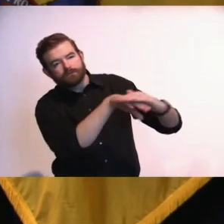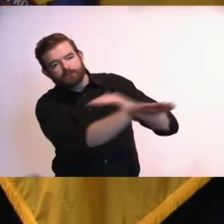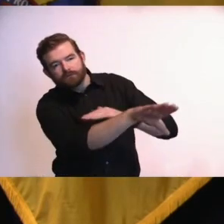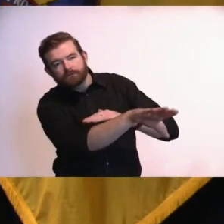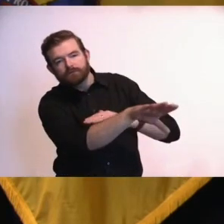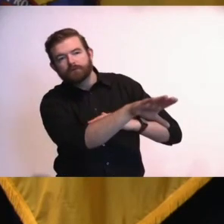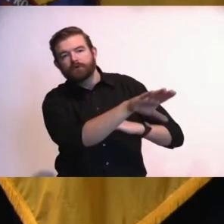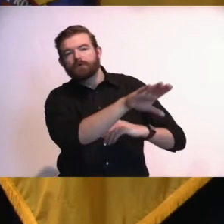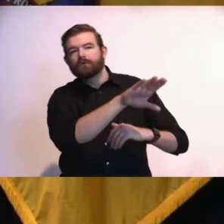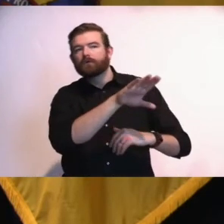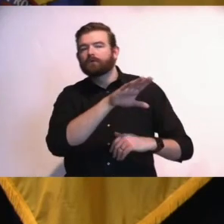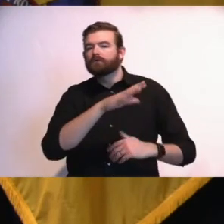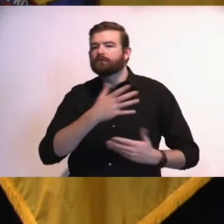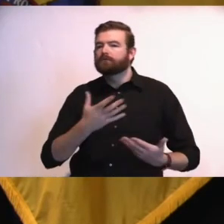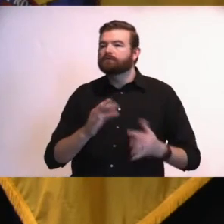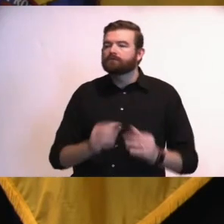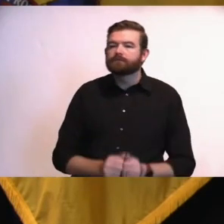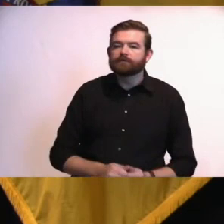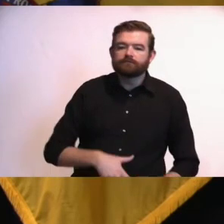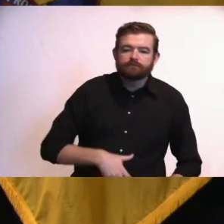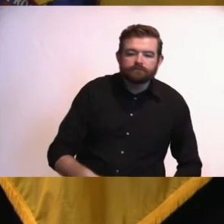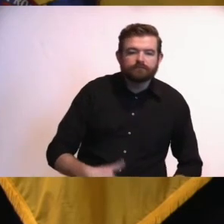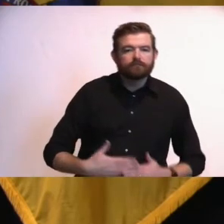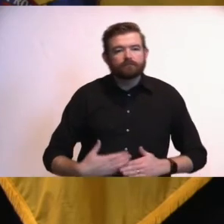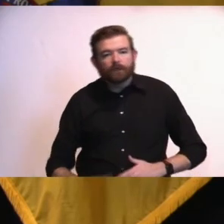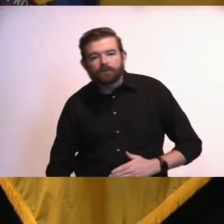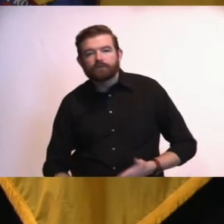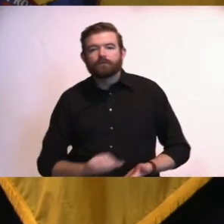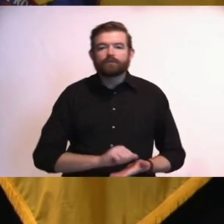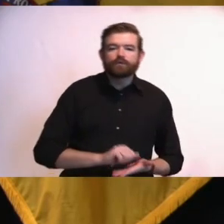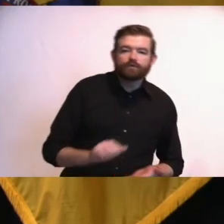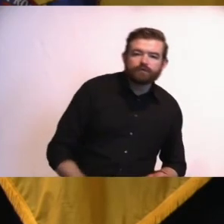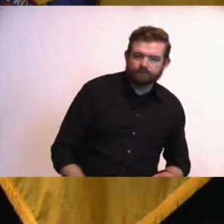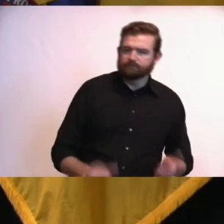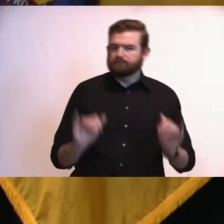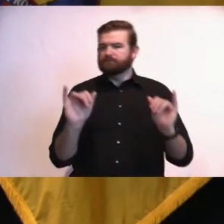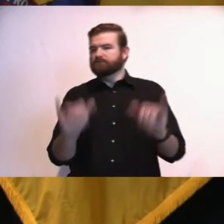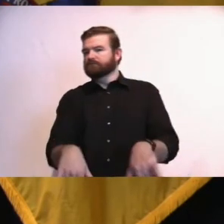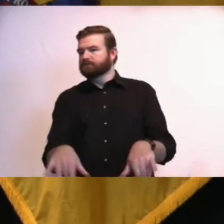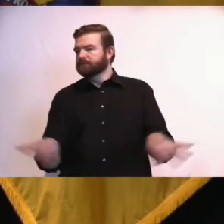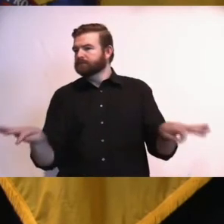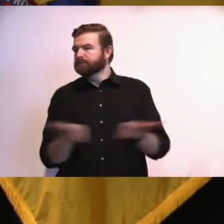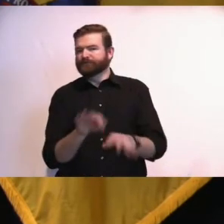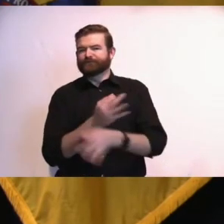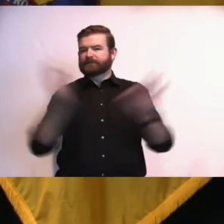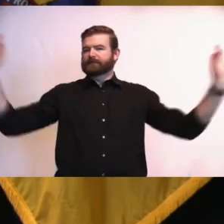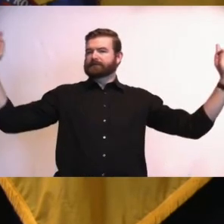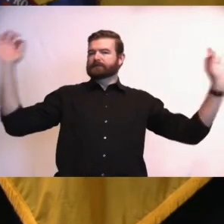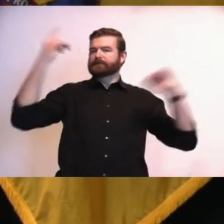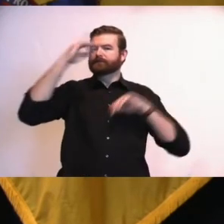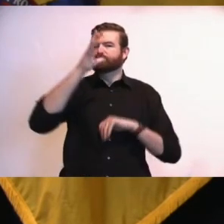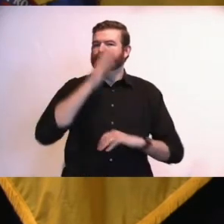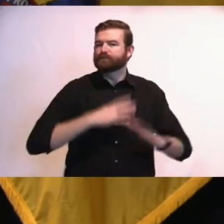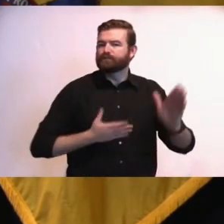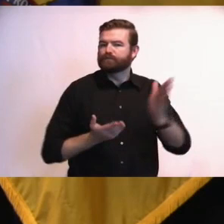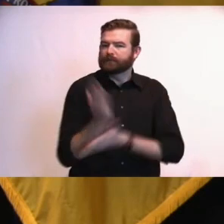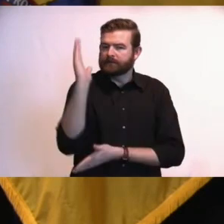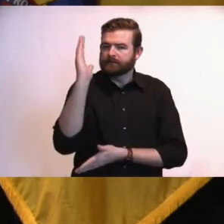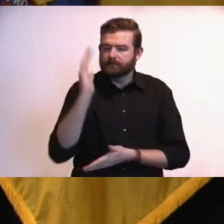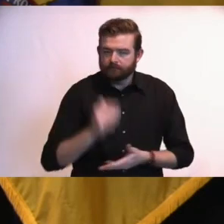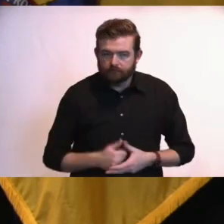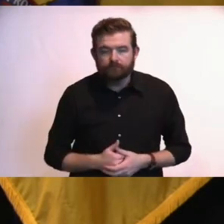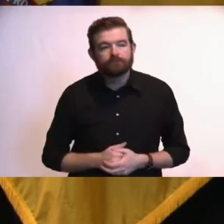huge priority, particularly what we think will be, or almost certain to be, an impairment, if not striking down